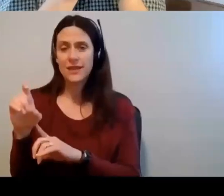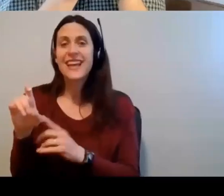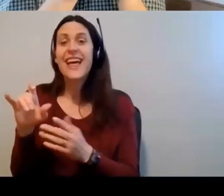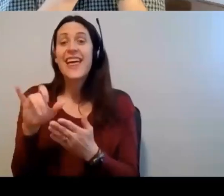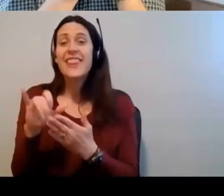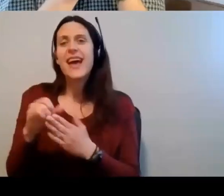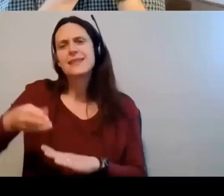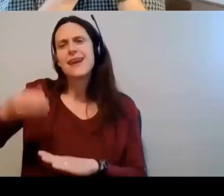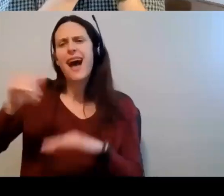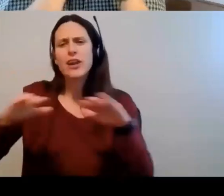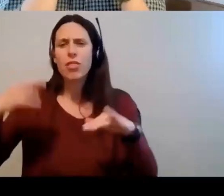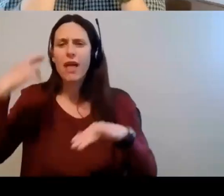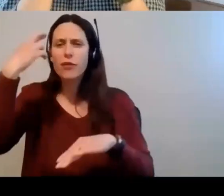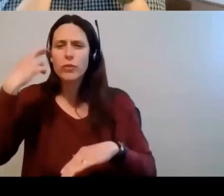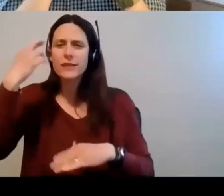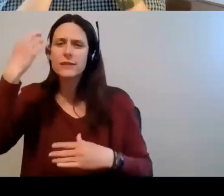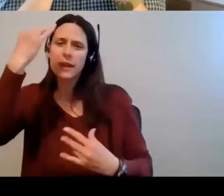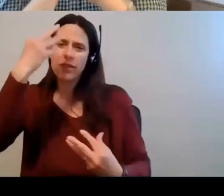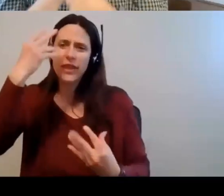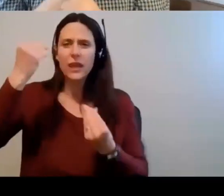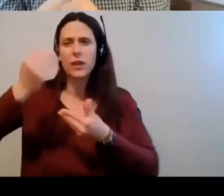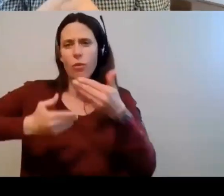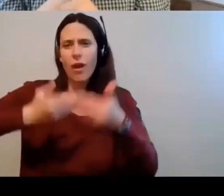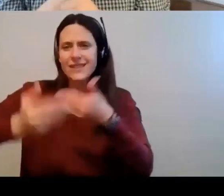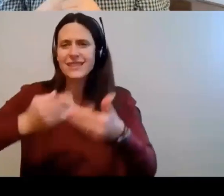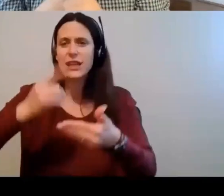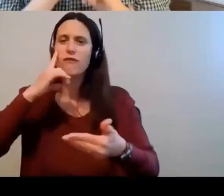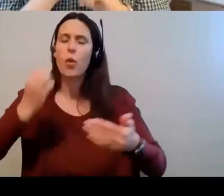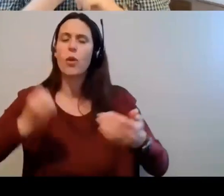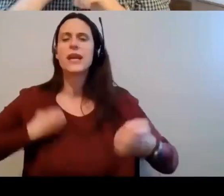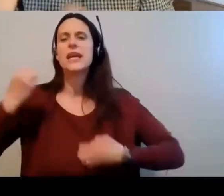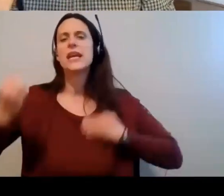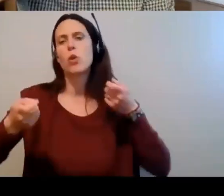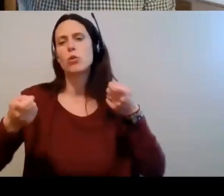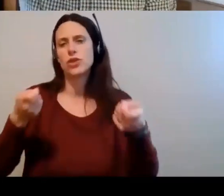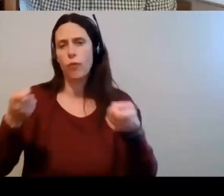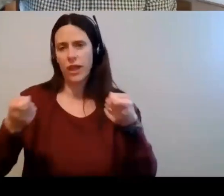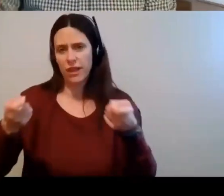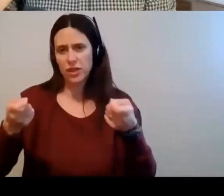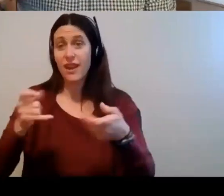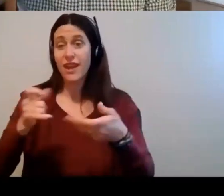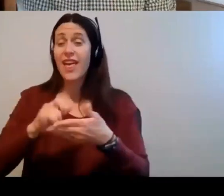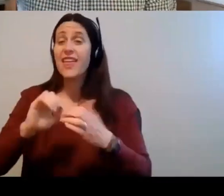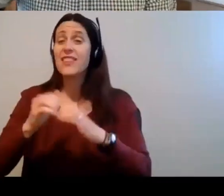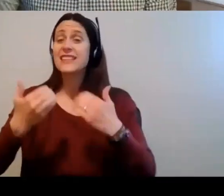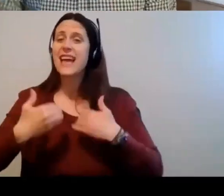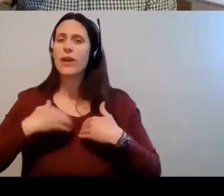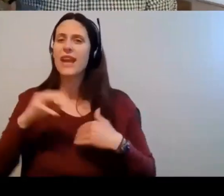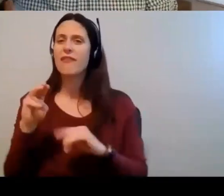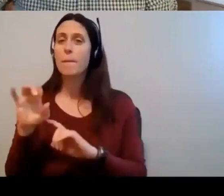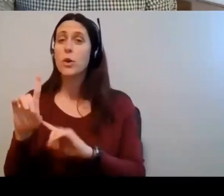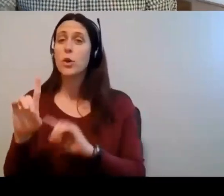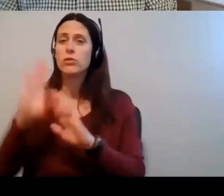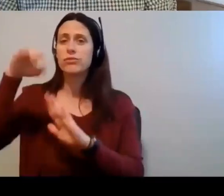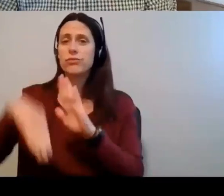our higher level reasoning for emotion regulation. It's how we can have fluctuations in mood that don't